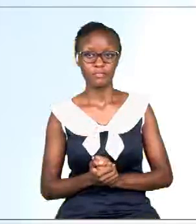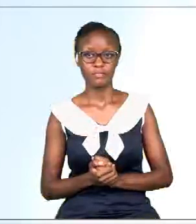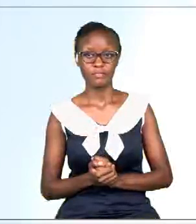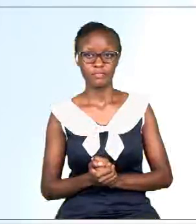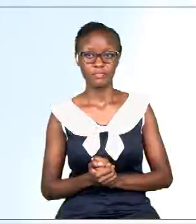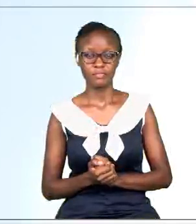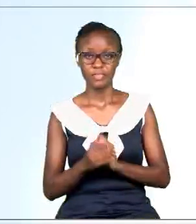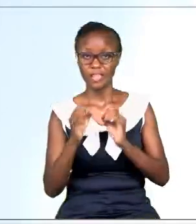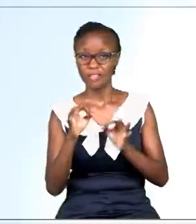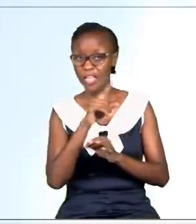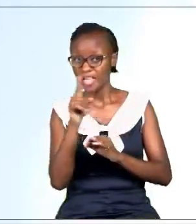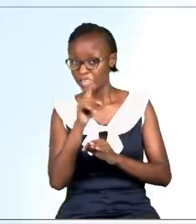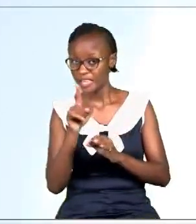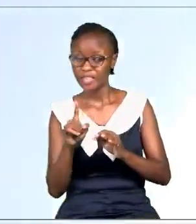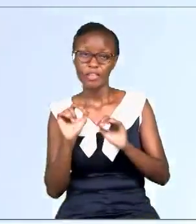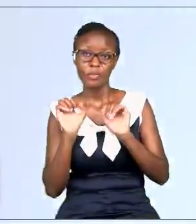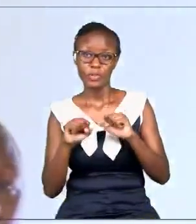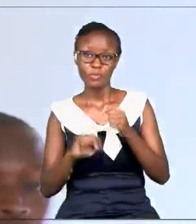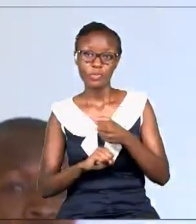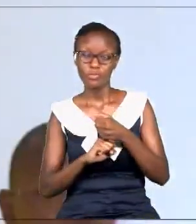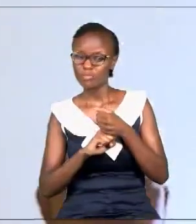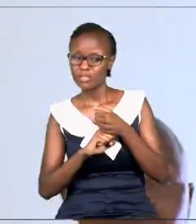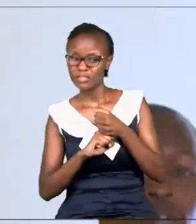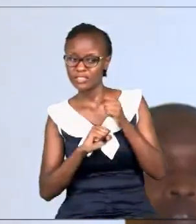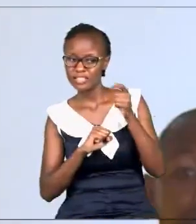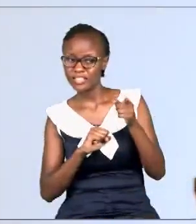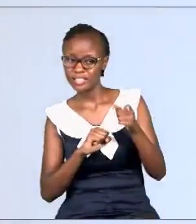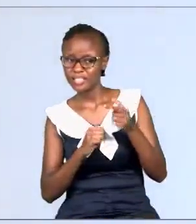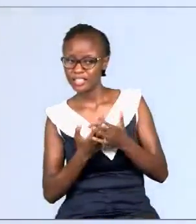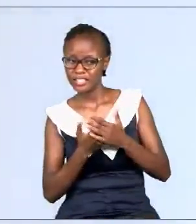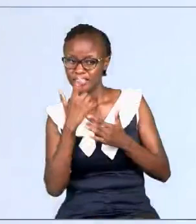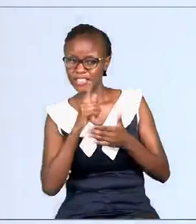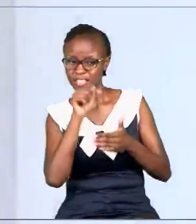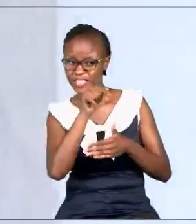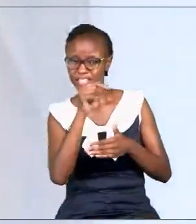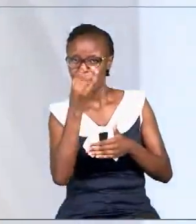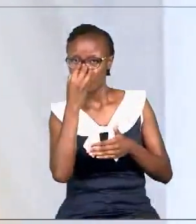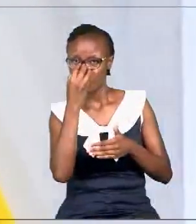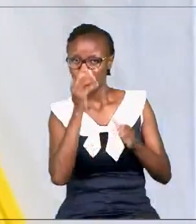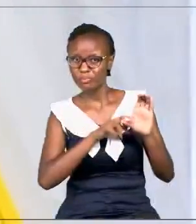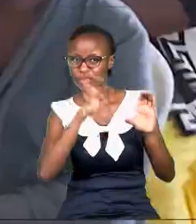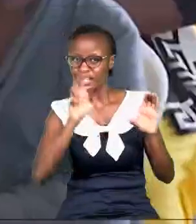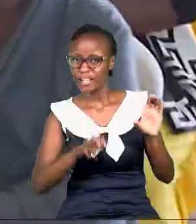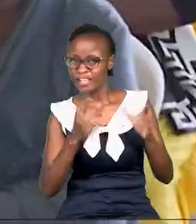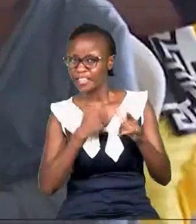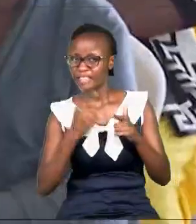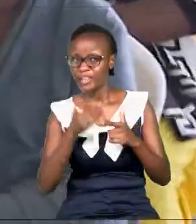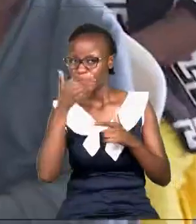Kama angetembea na yeye miaka 5 aone yako hivi mnatuambia sasa si angemwacha achukue mwingine.